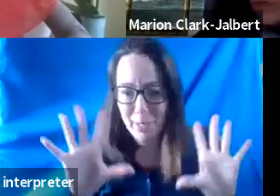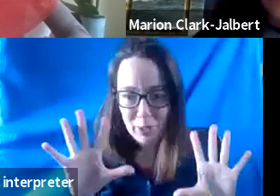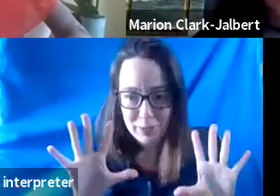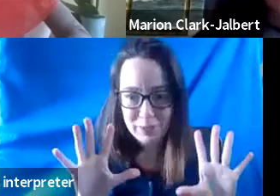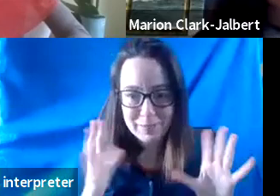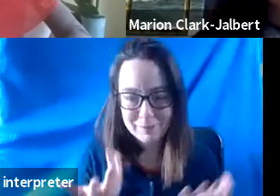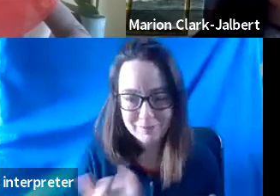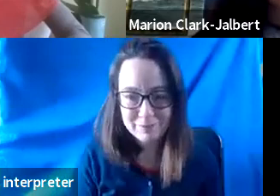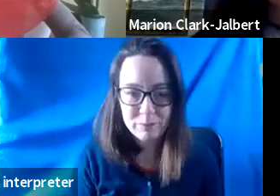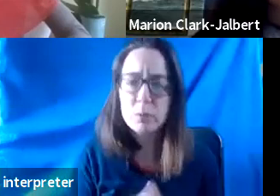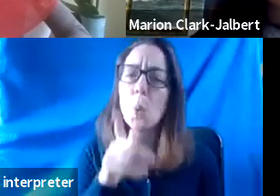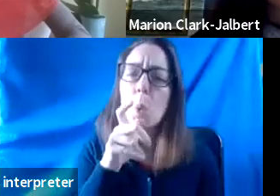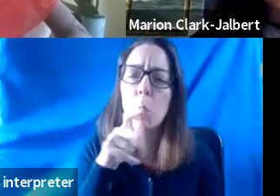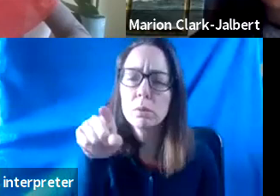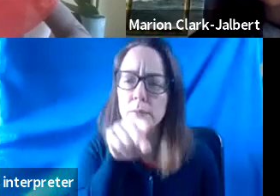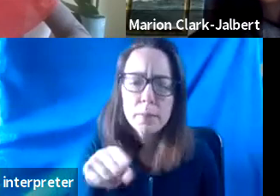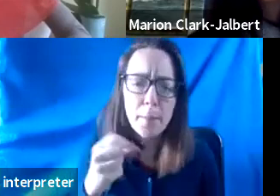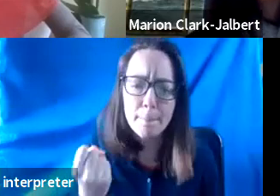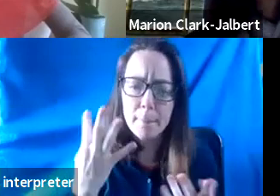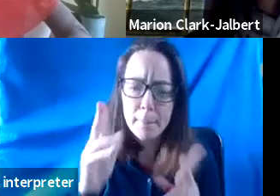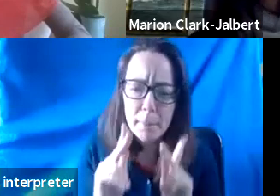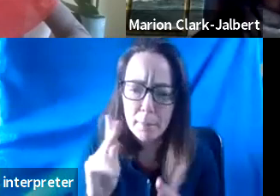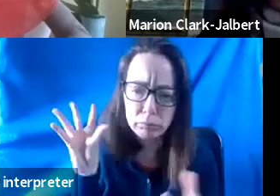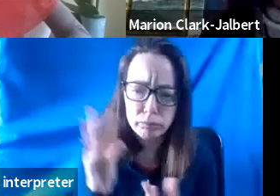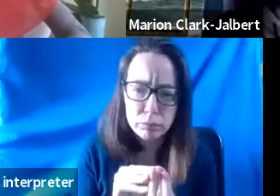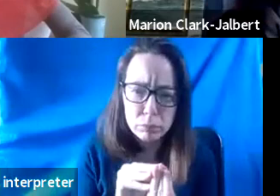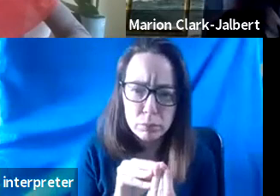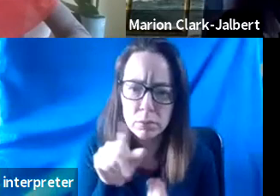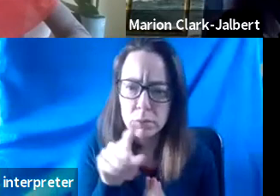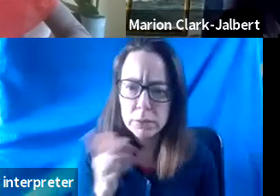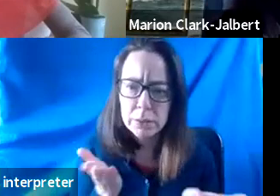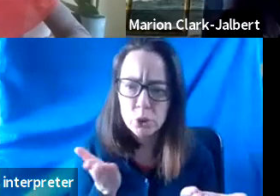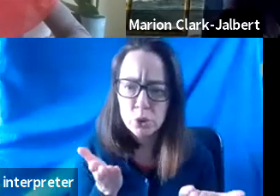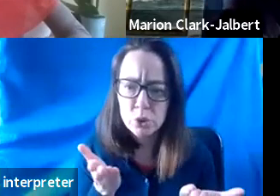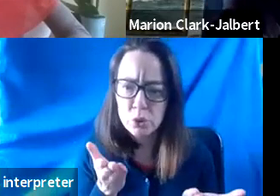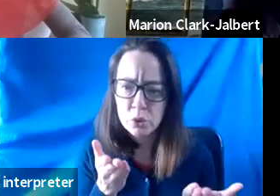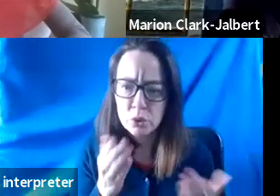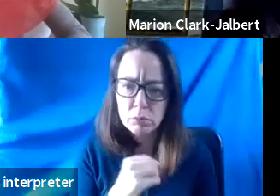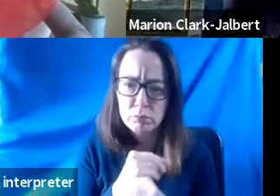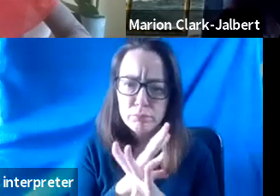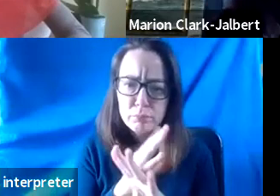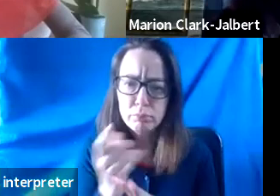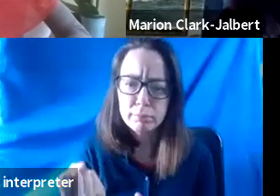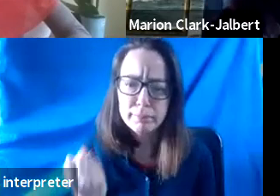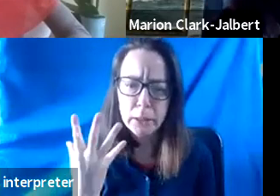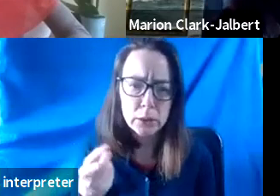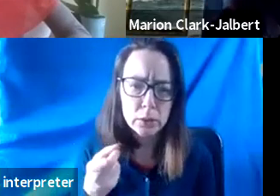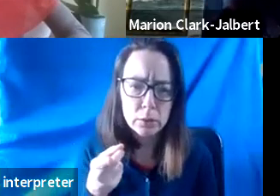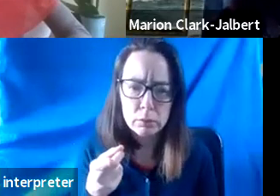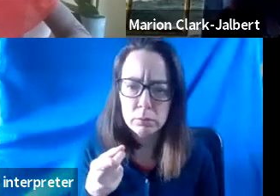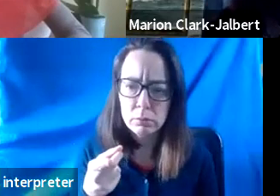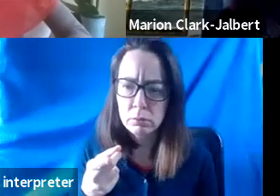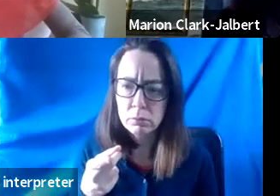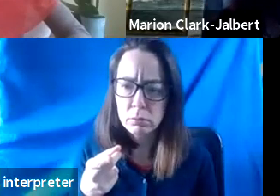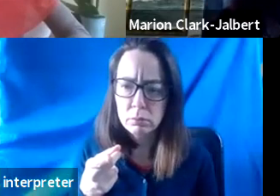you to do. How many people do we have on today? Marion, do you have an idea of how many we are? Because I'm not seeing all the boxes now.